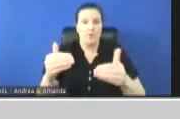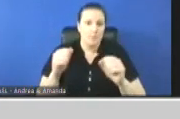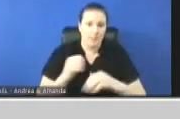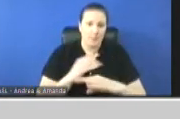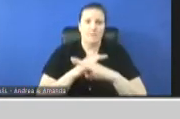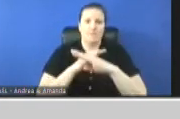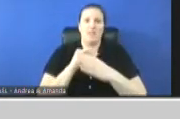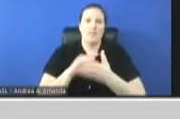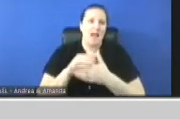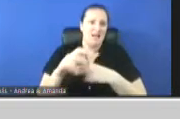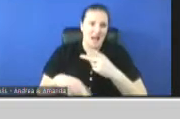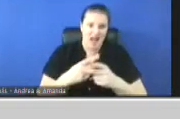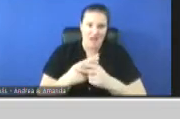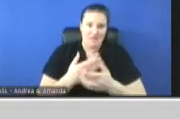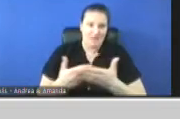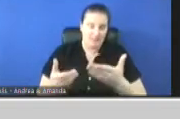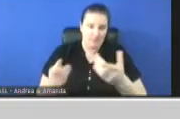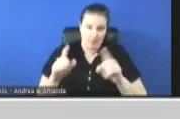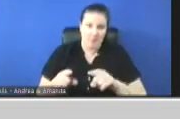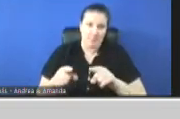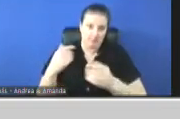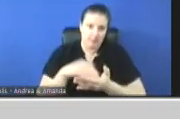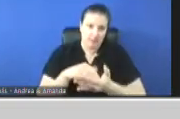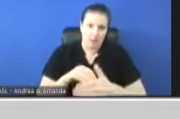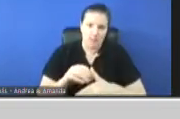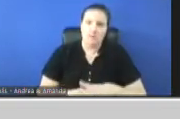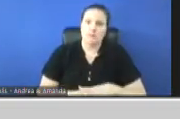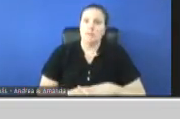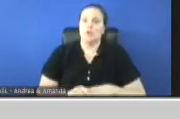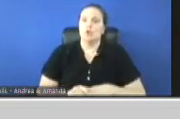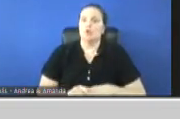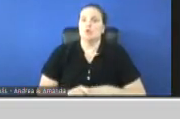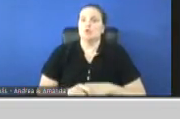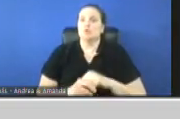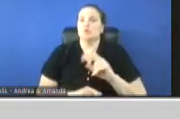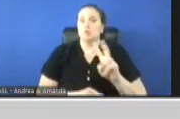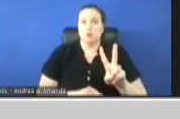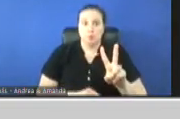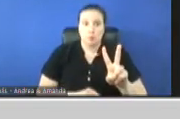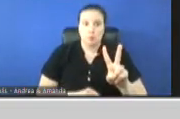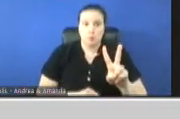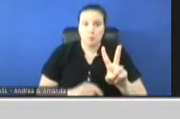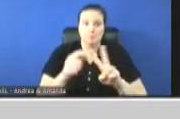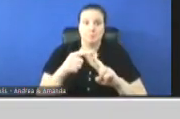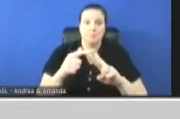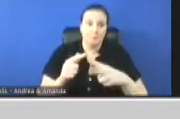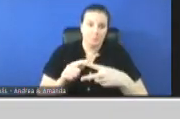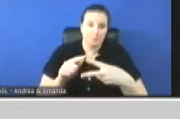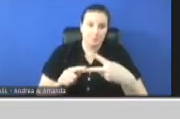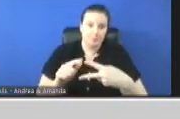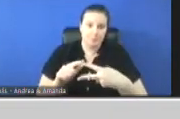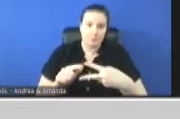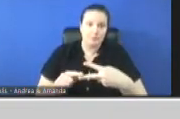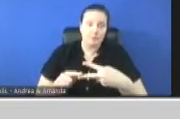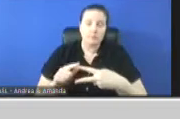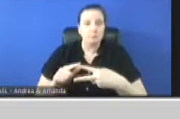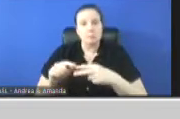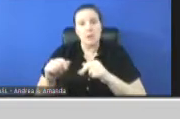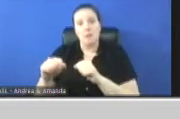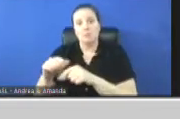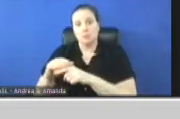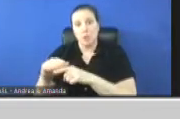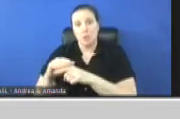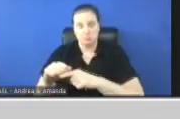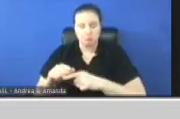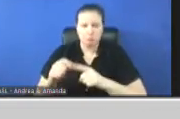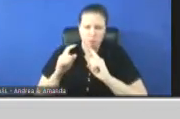this type of thing from happening again. I think two of the things that I'm hopeful will help are, one, our ABLE training, which we spoke about a